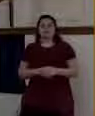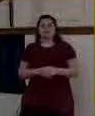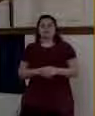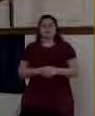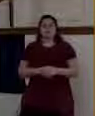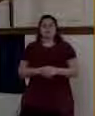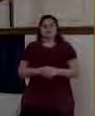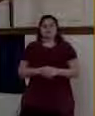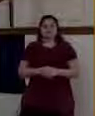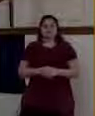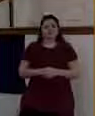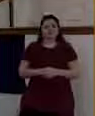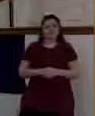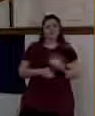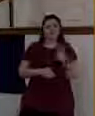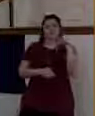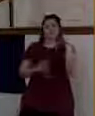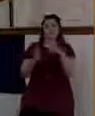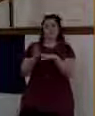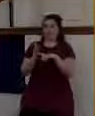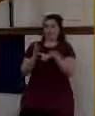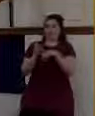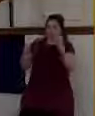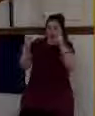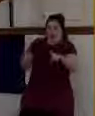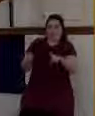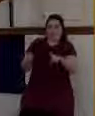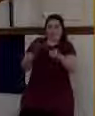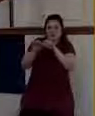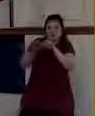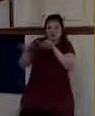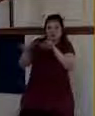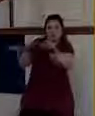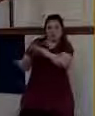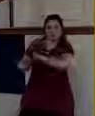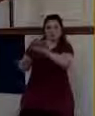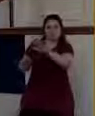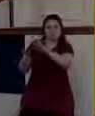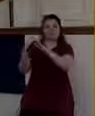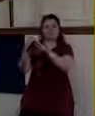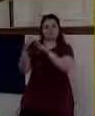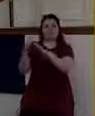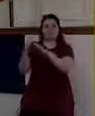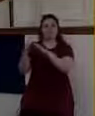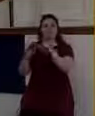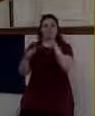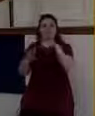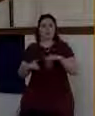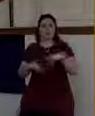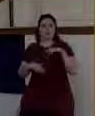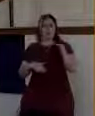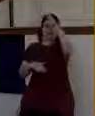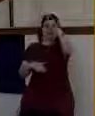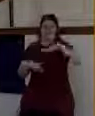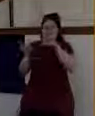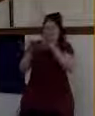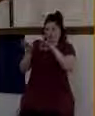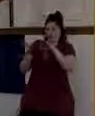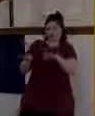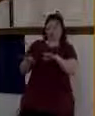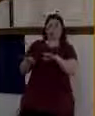to spread all around Bethel of what had happened. And this old prophet is obviously a part of Jeroboam's kingdom. Why would he stay there? If he